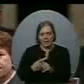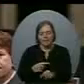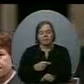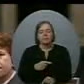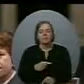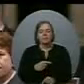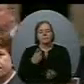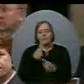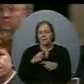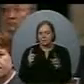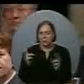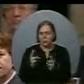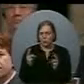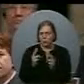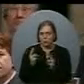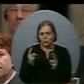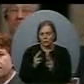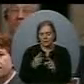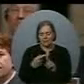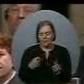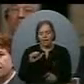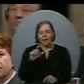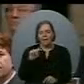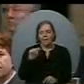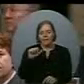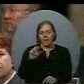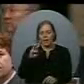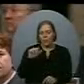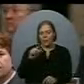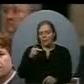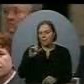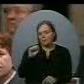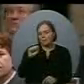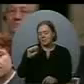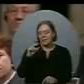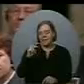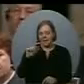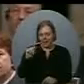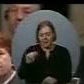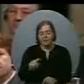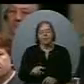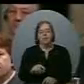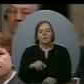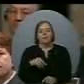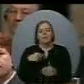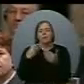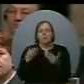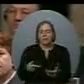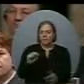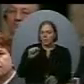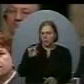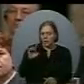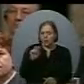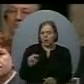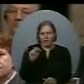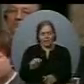Attawapiskat. And on November the 28th, Monday, my officials were in the community. That's why we appointed